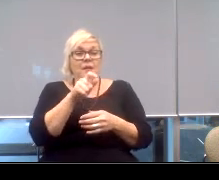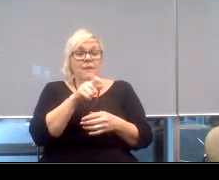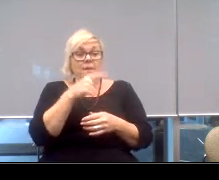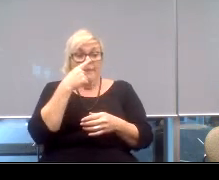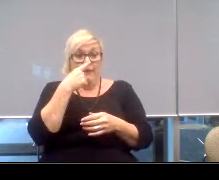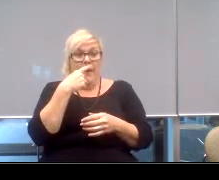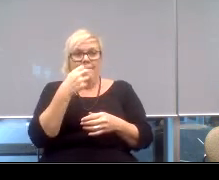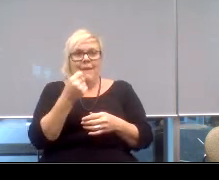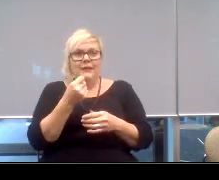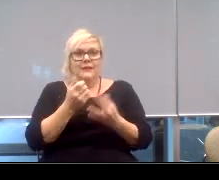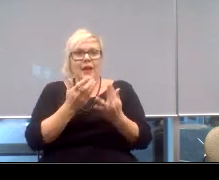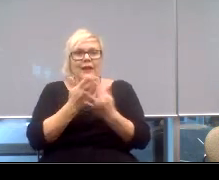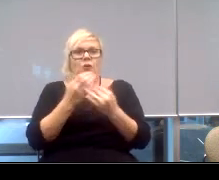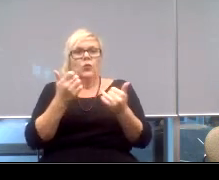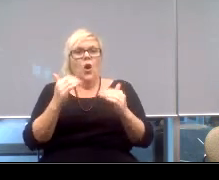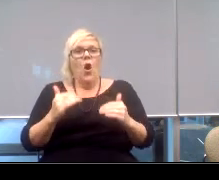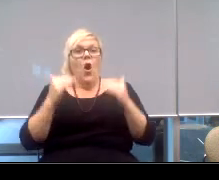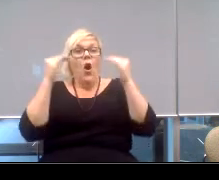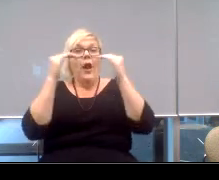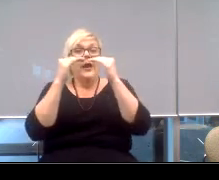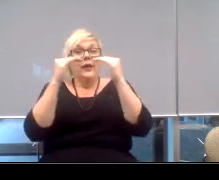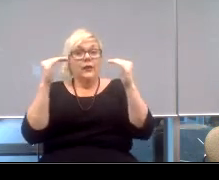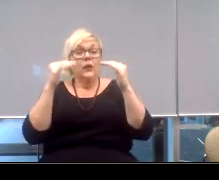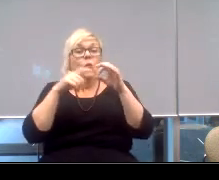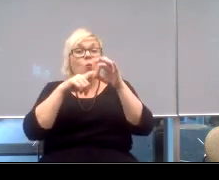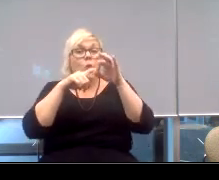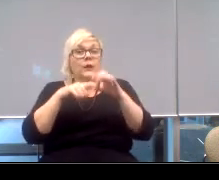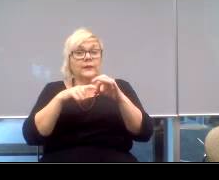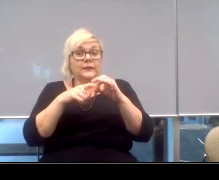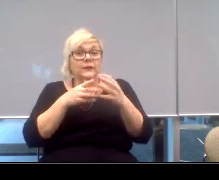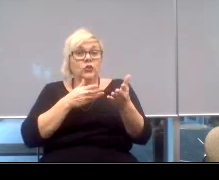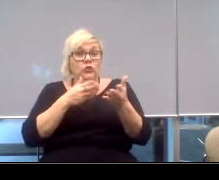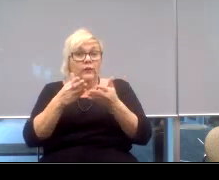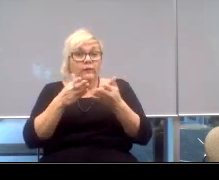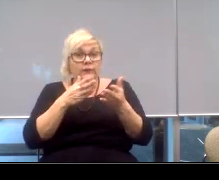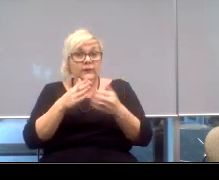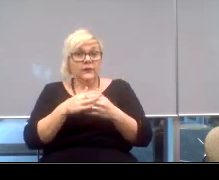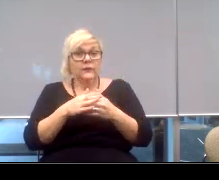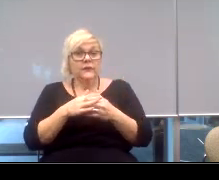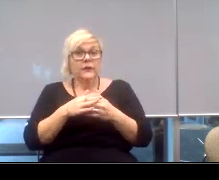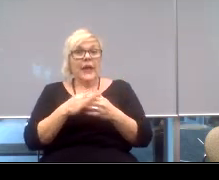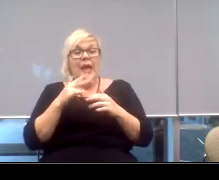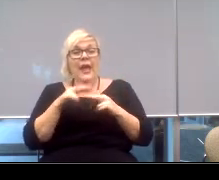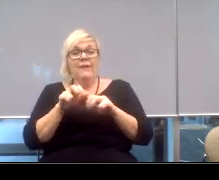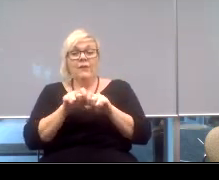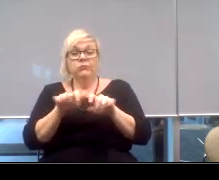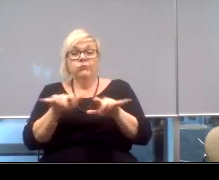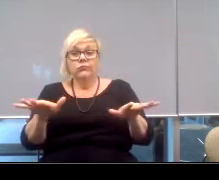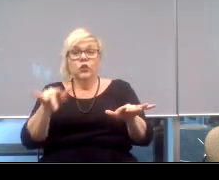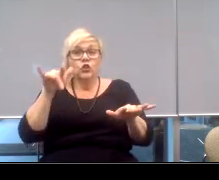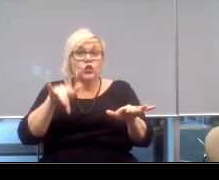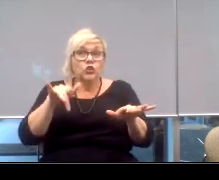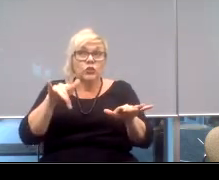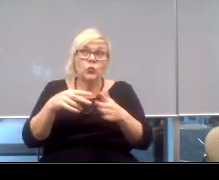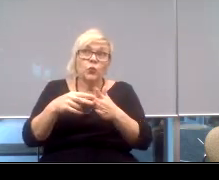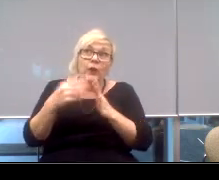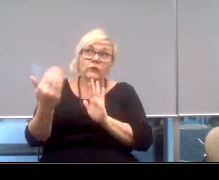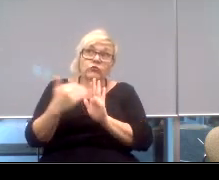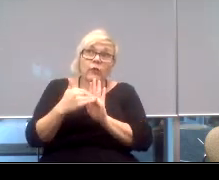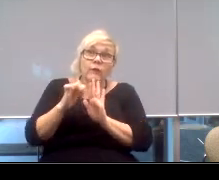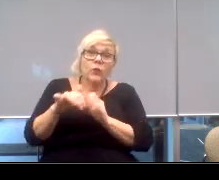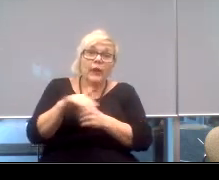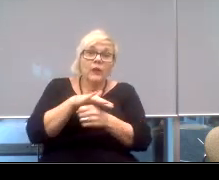support them to achieve their goals. And until the NDIS is fully rolled out, existing Commonwealth, state and territory quality and safeguard